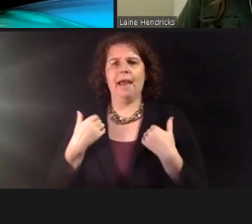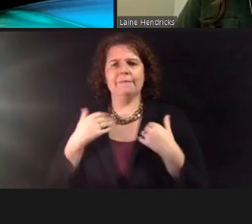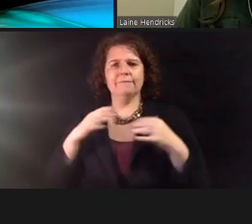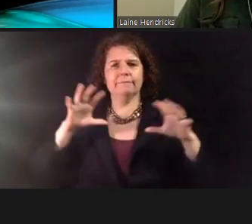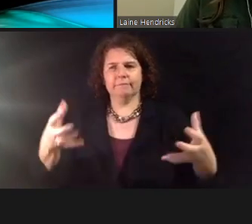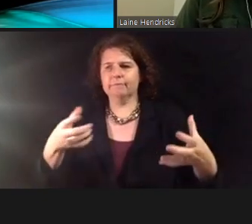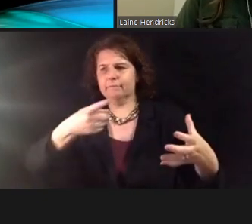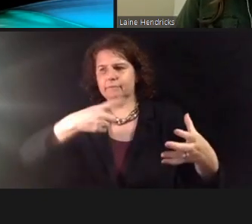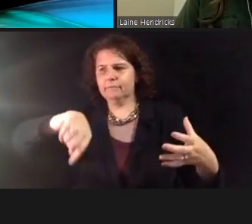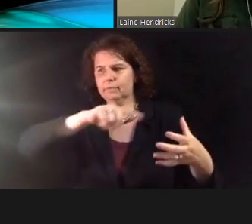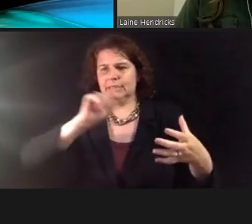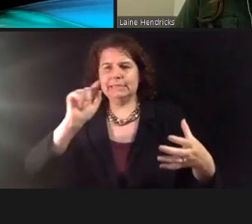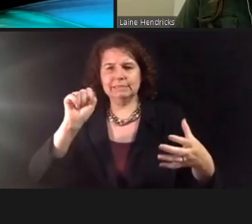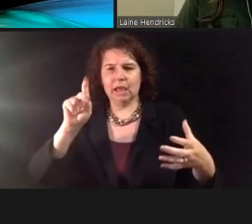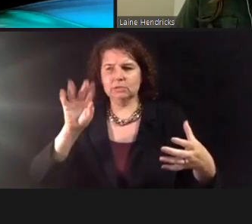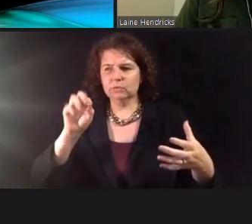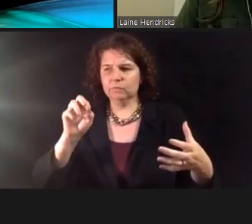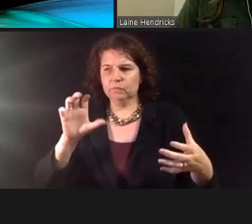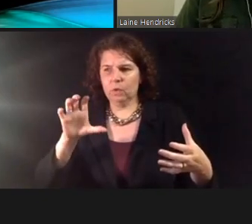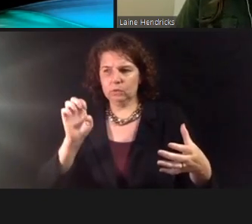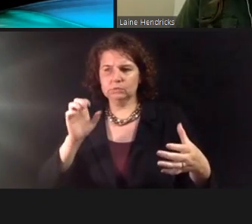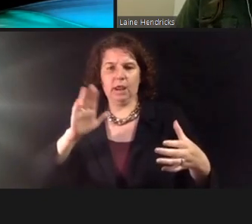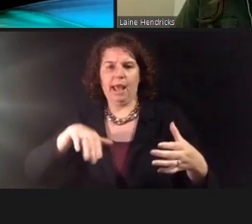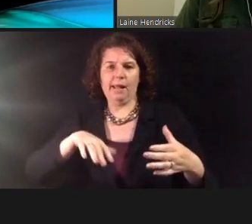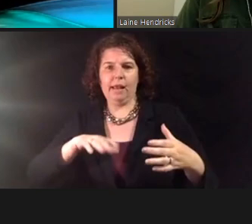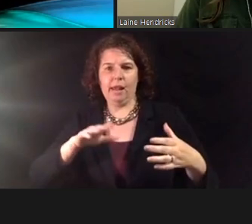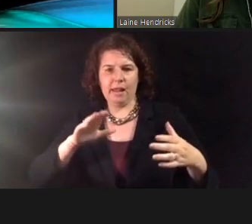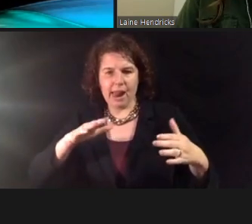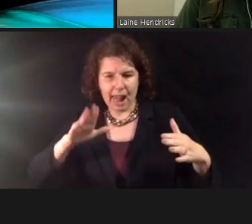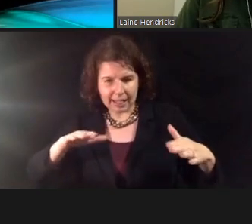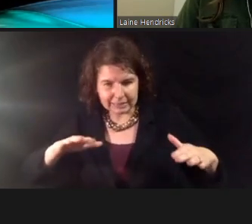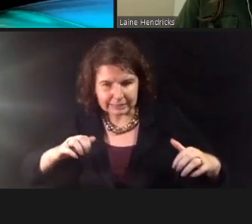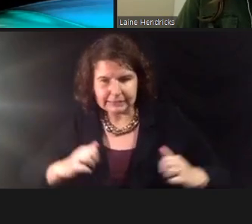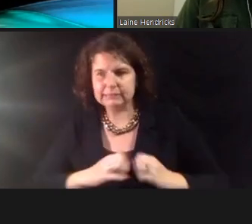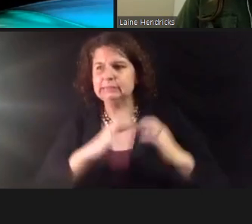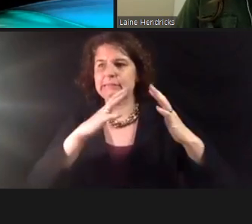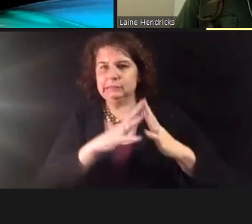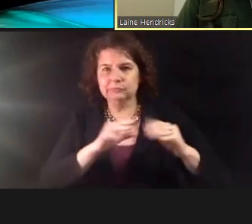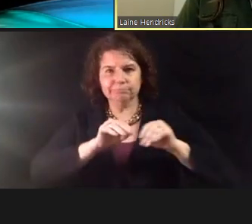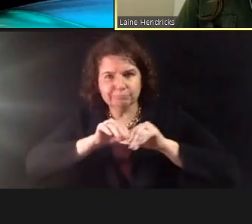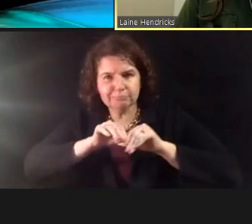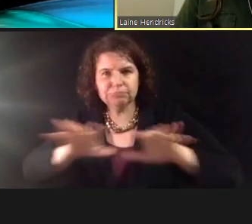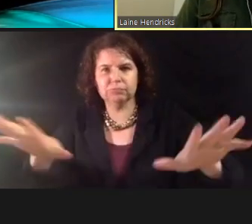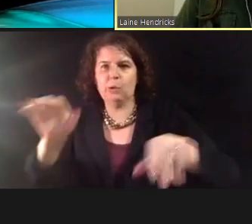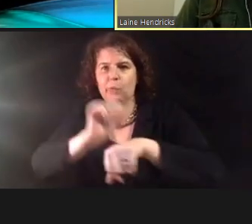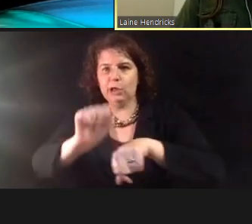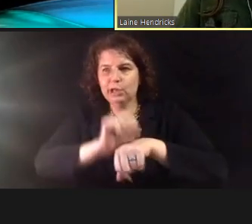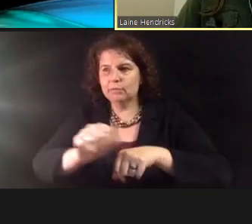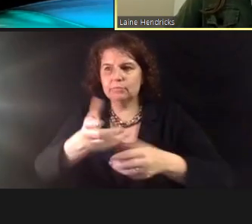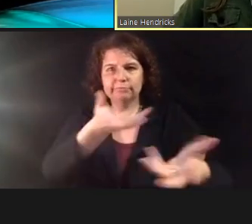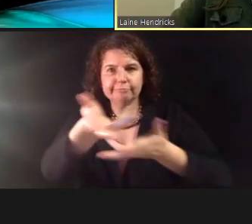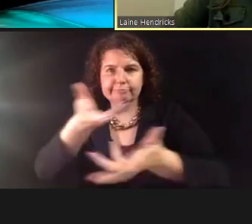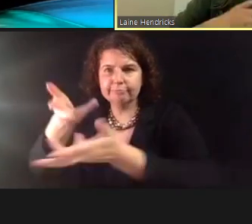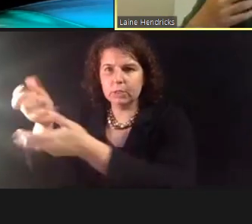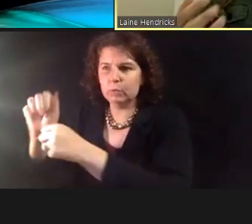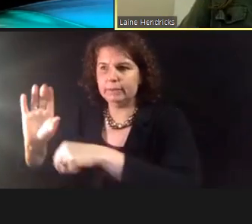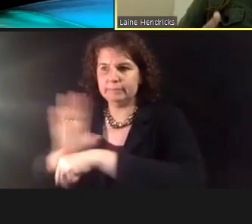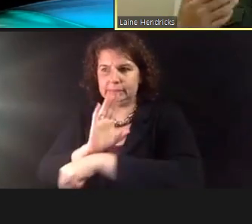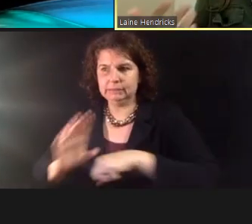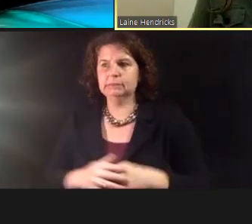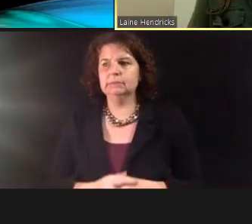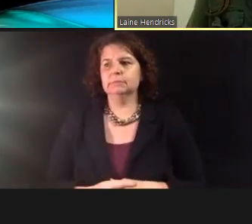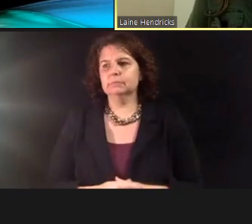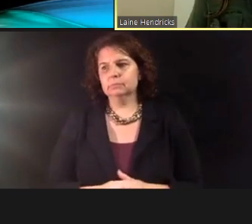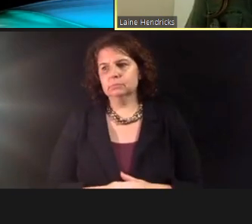actively cataloging and responding to businesses that we've received complaints about. Okay, well, and we know that every ordinance,